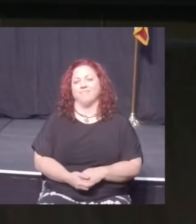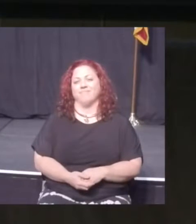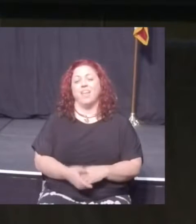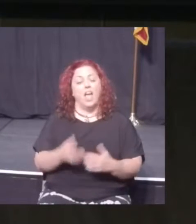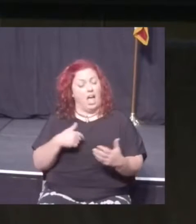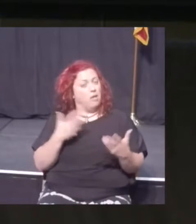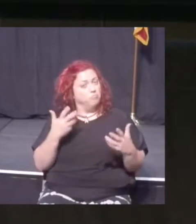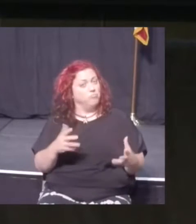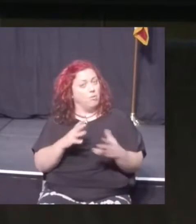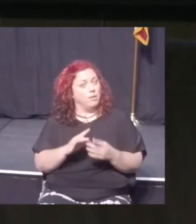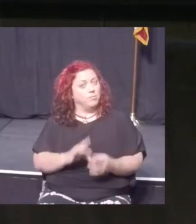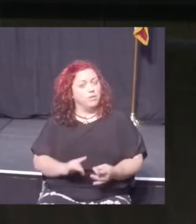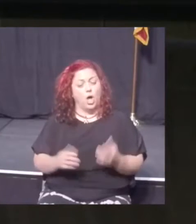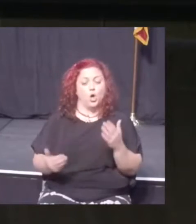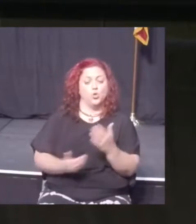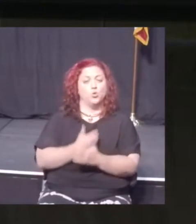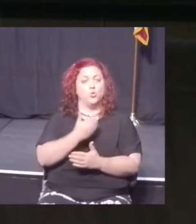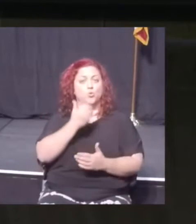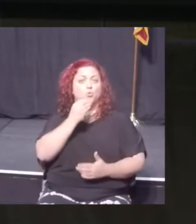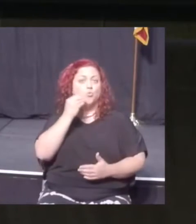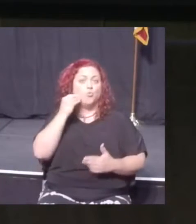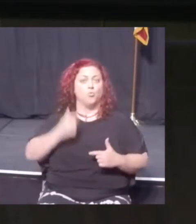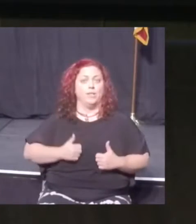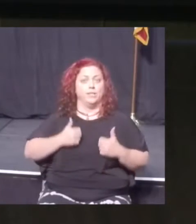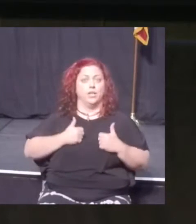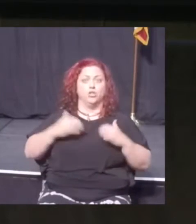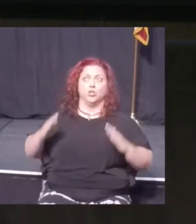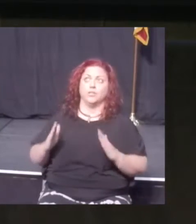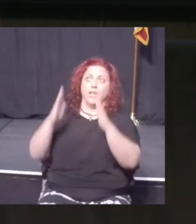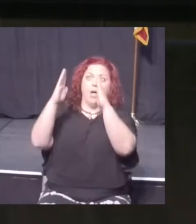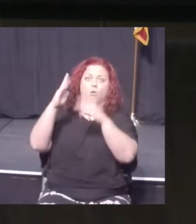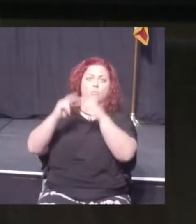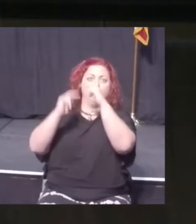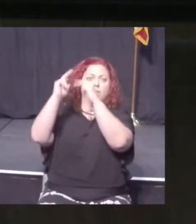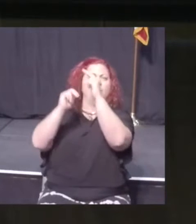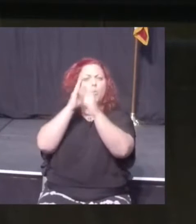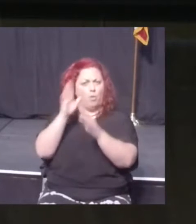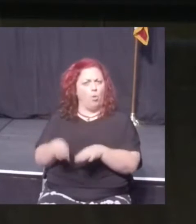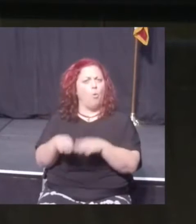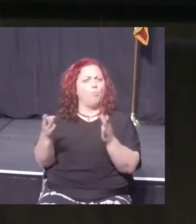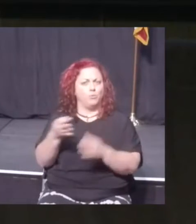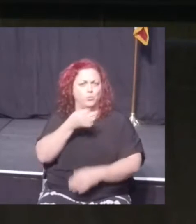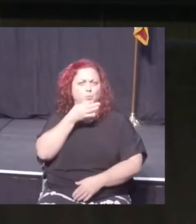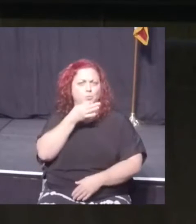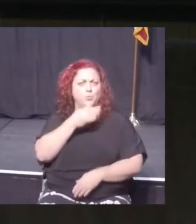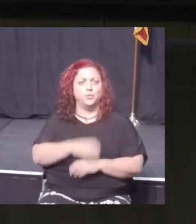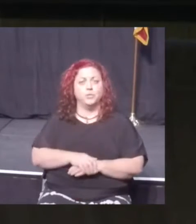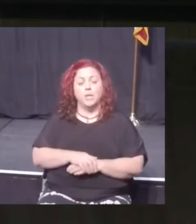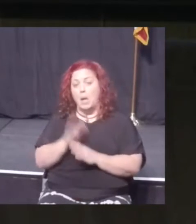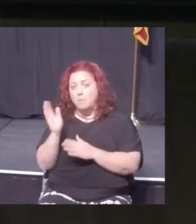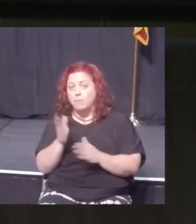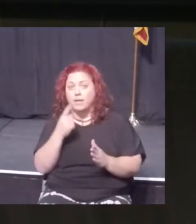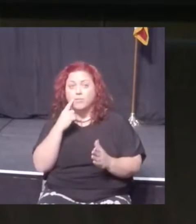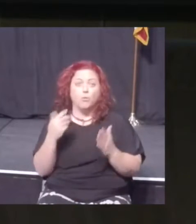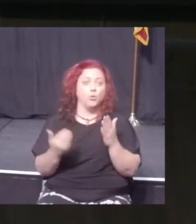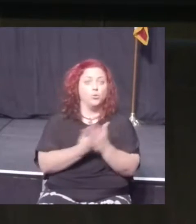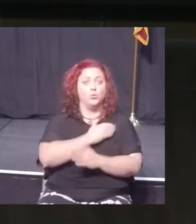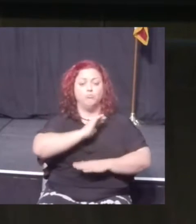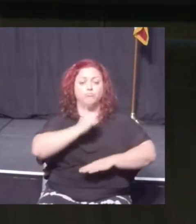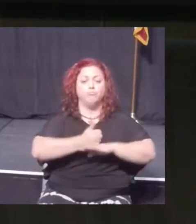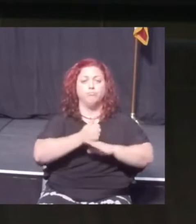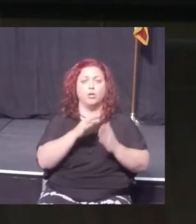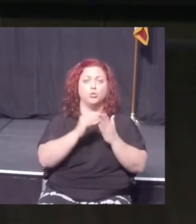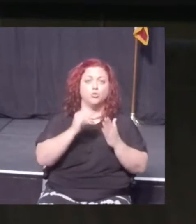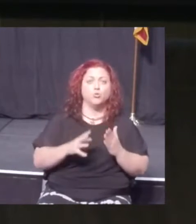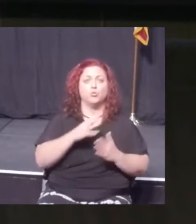As I mentioned earlier, a new residential tower on campus will open soon. Planning is underway for a new student